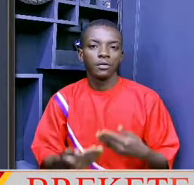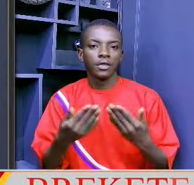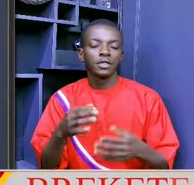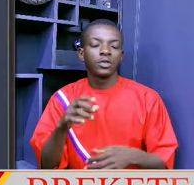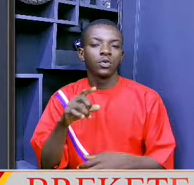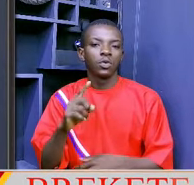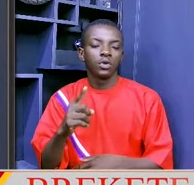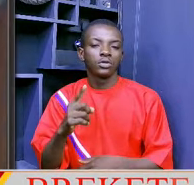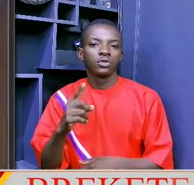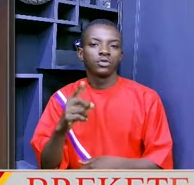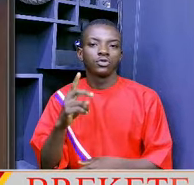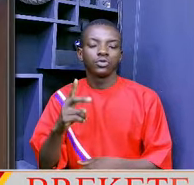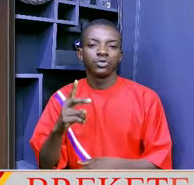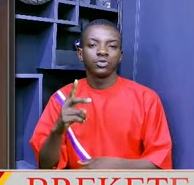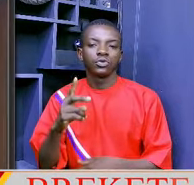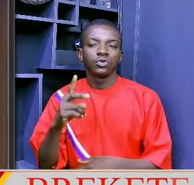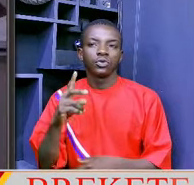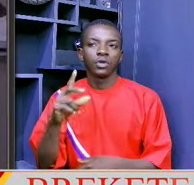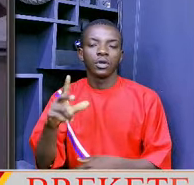of